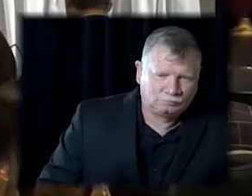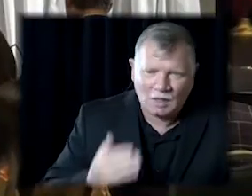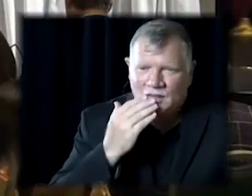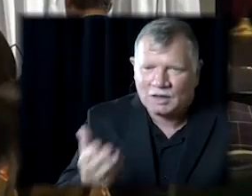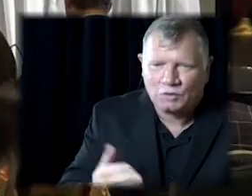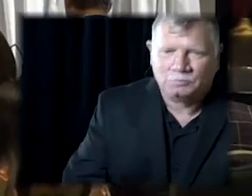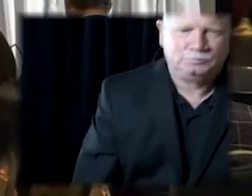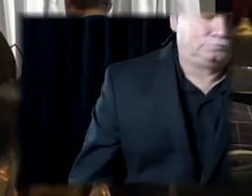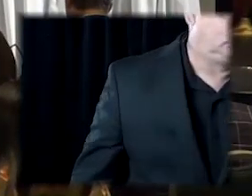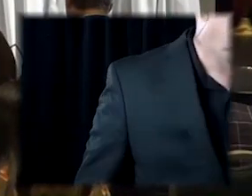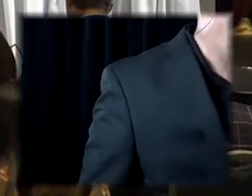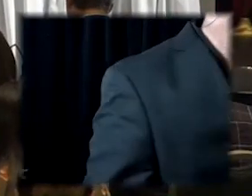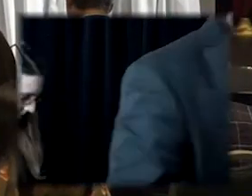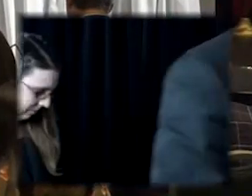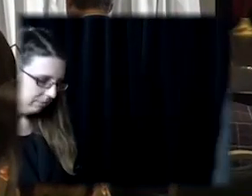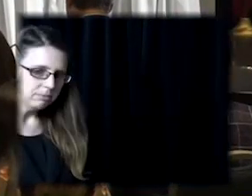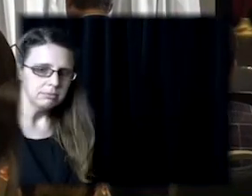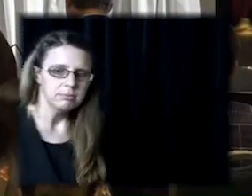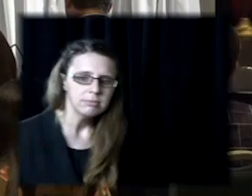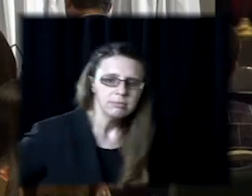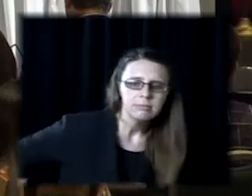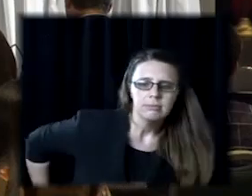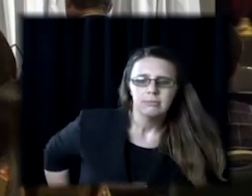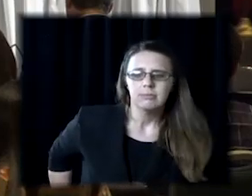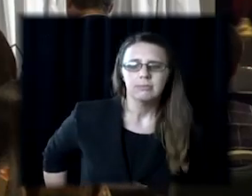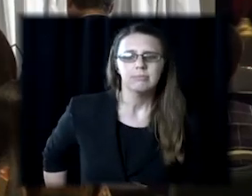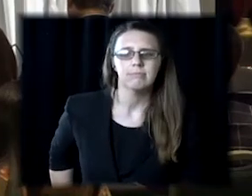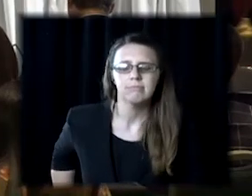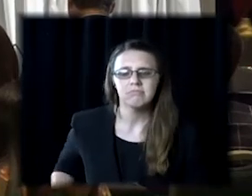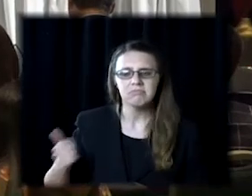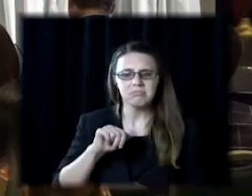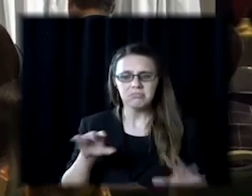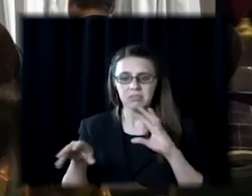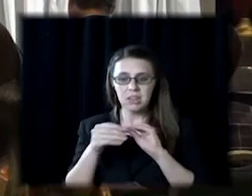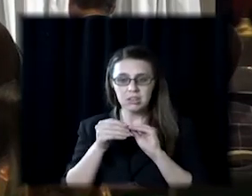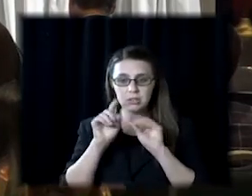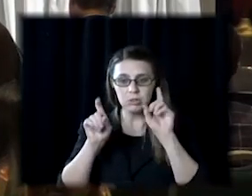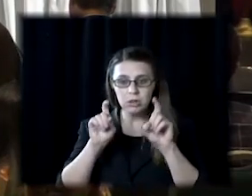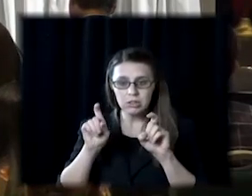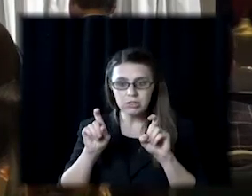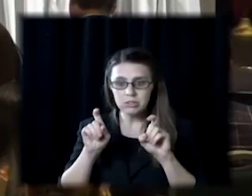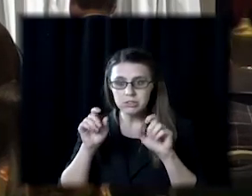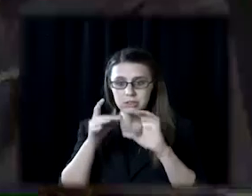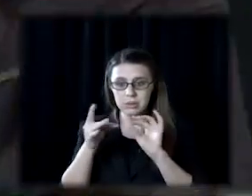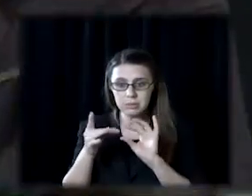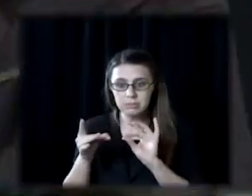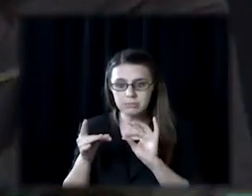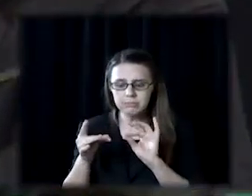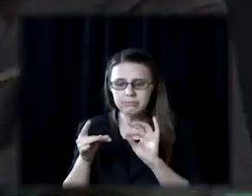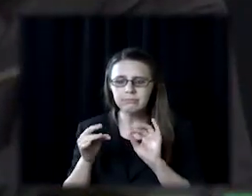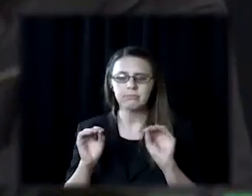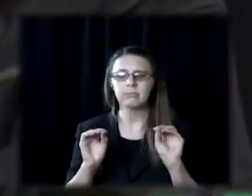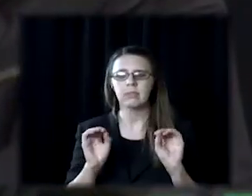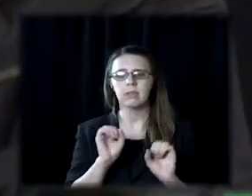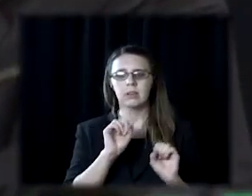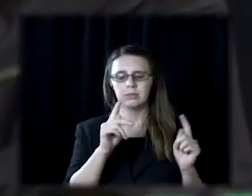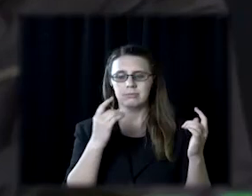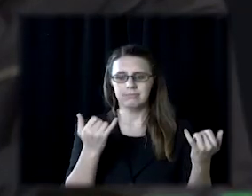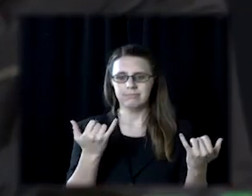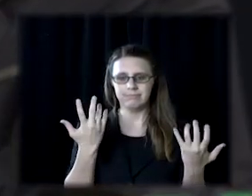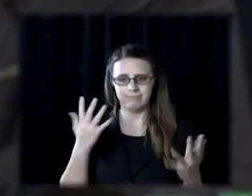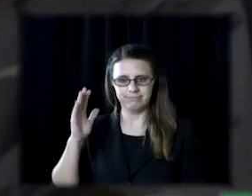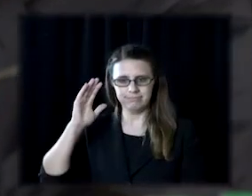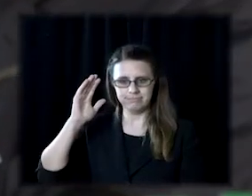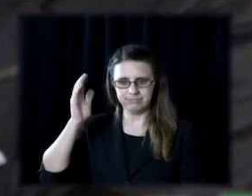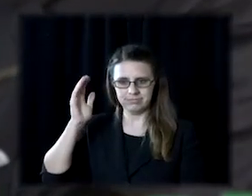you. Any additional questions or comments? Okay, on the basis of the presentation